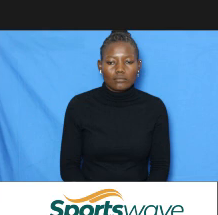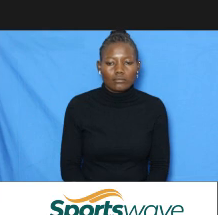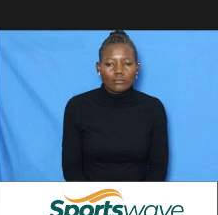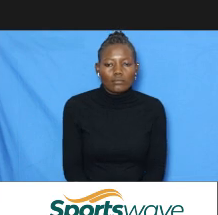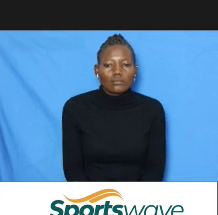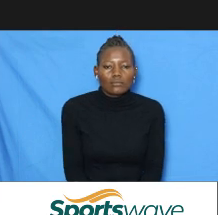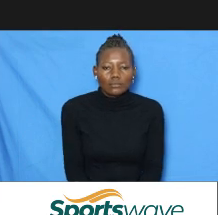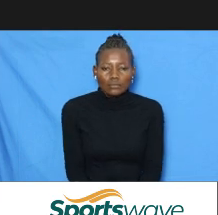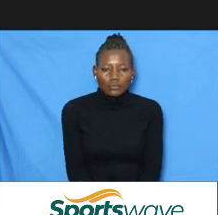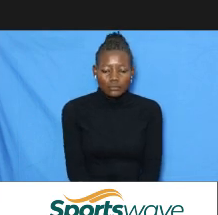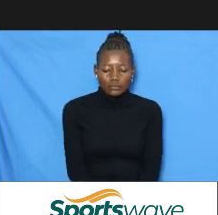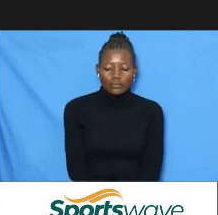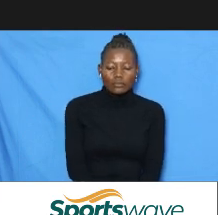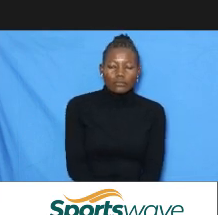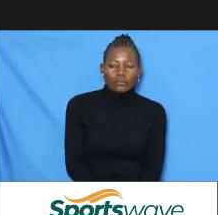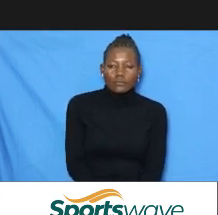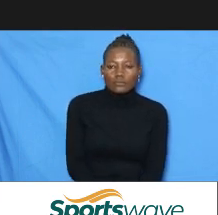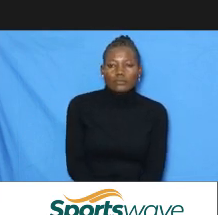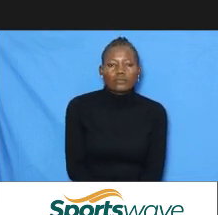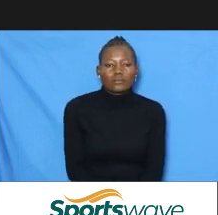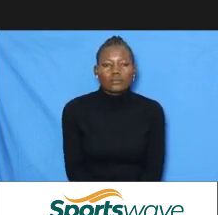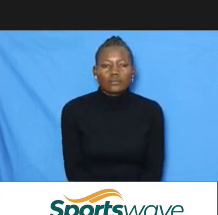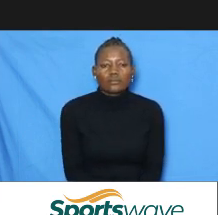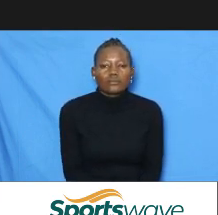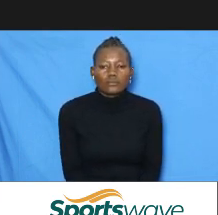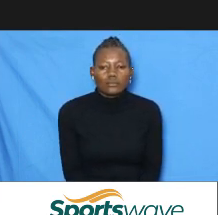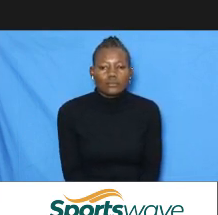break. Someone is talking. What is it? Yes.